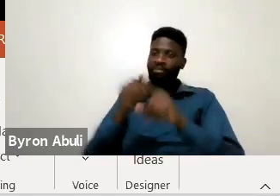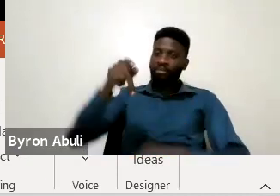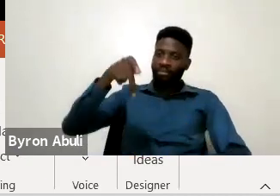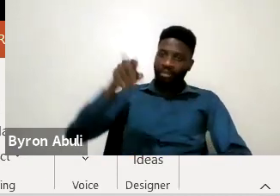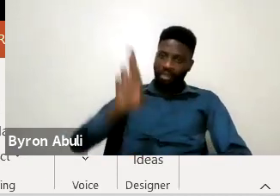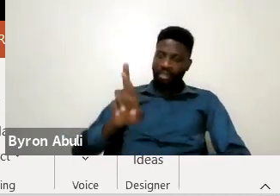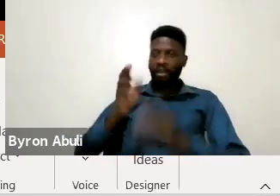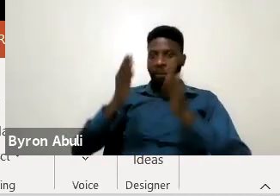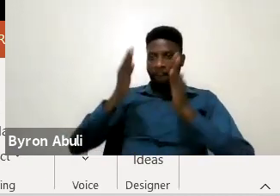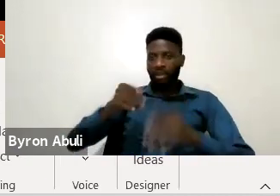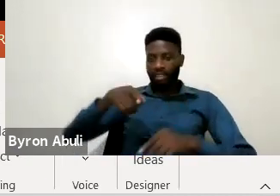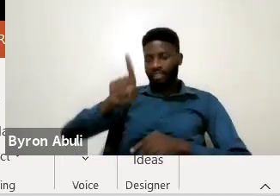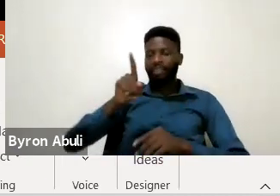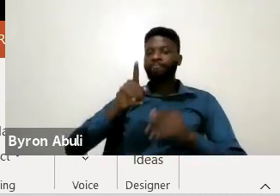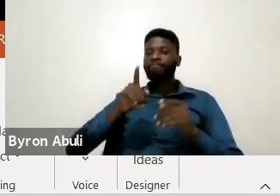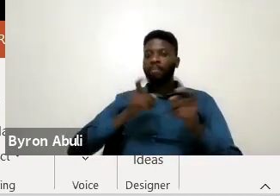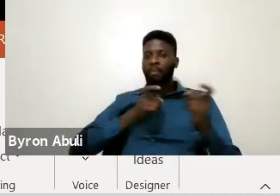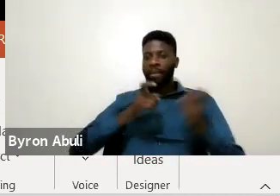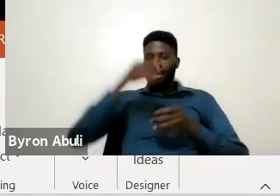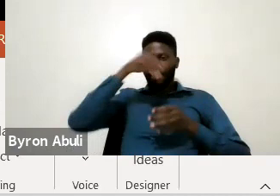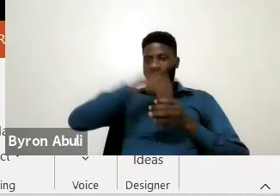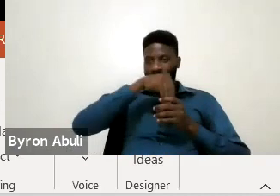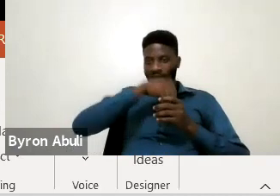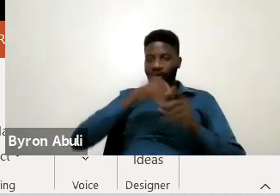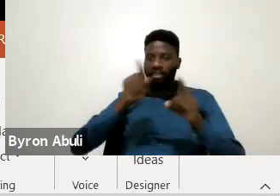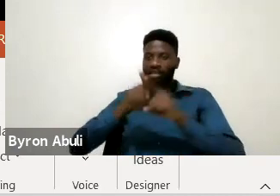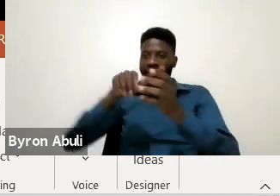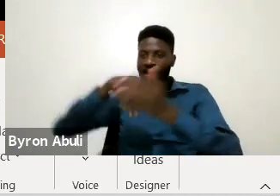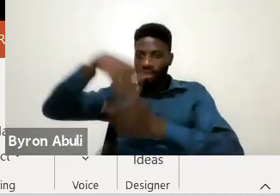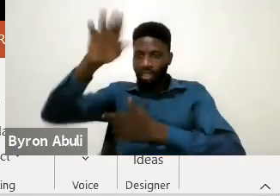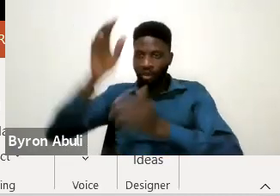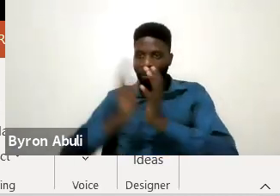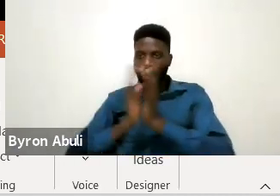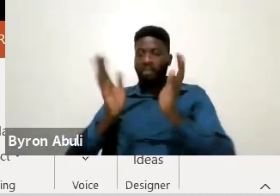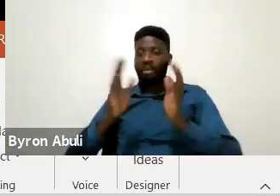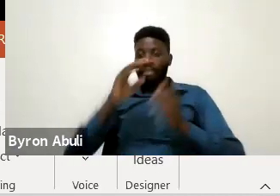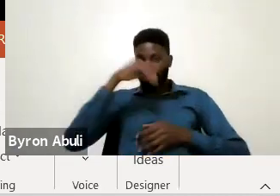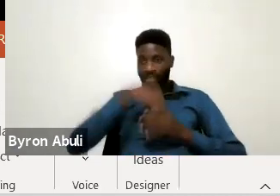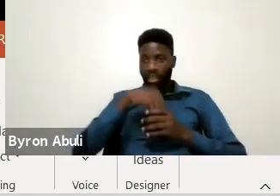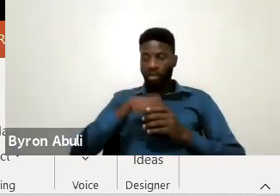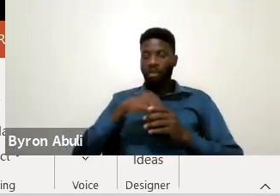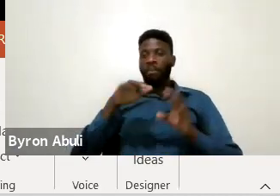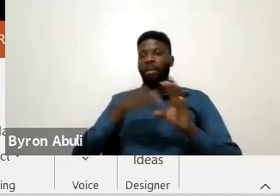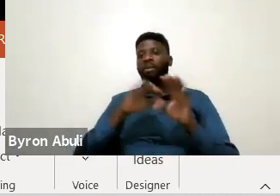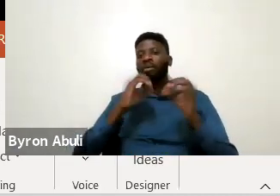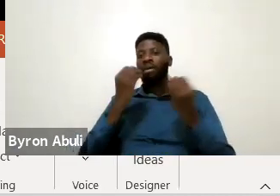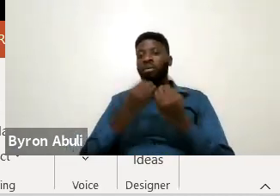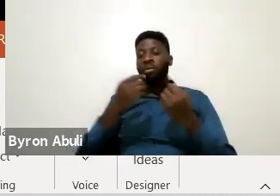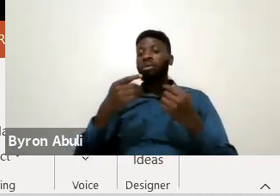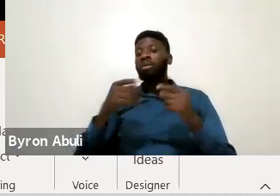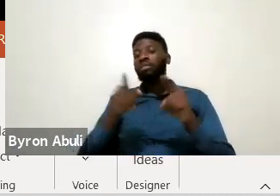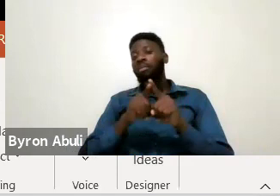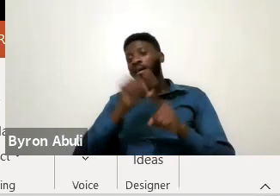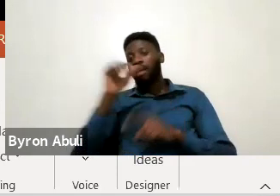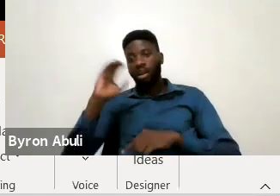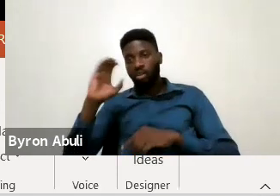managing external and internal publics. By external publics, these are members of the organization. They could be customers, they could be shareholders,